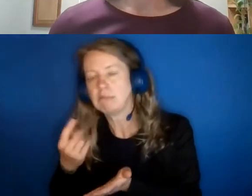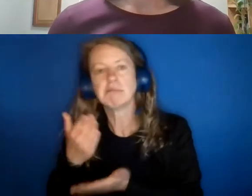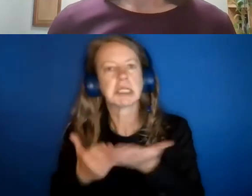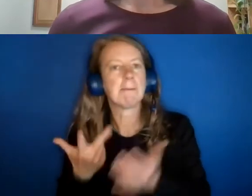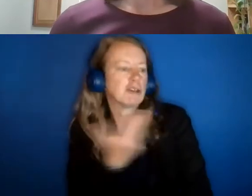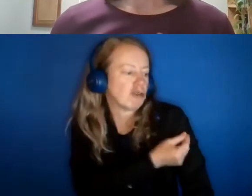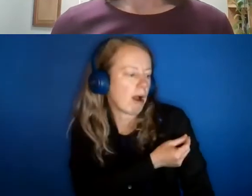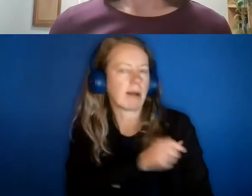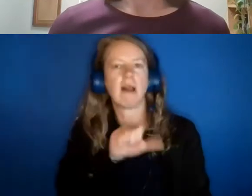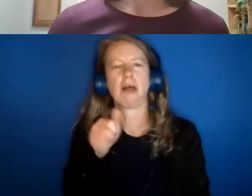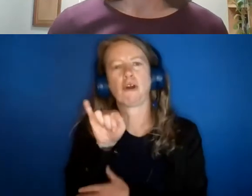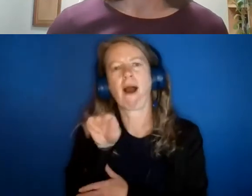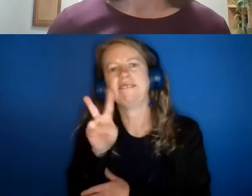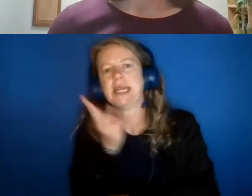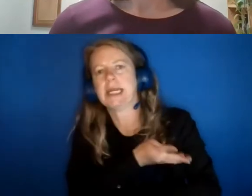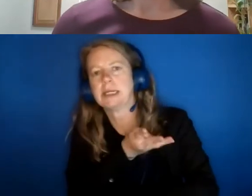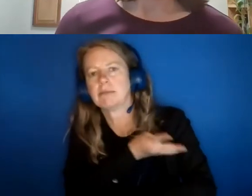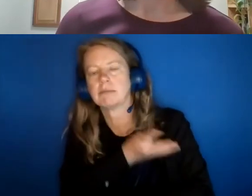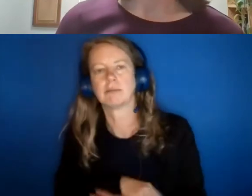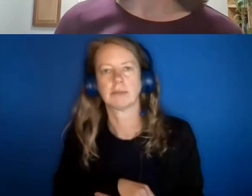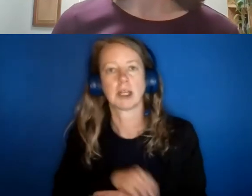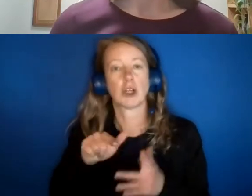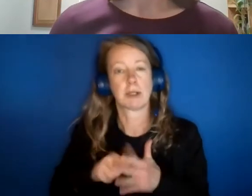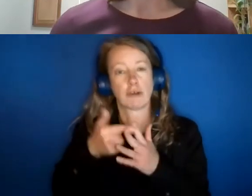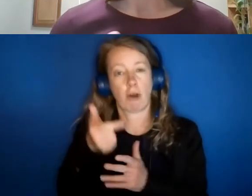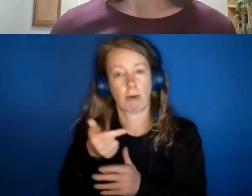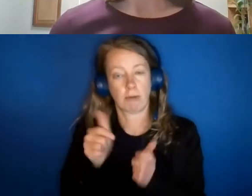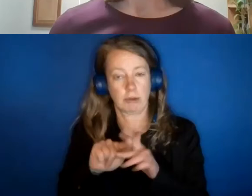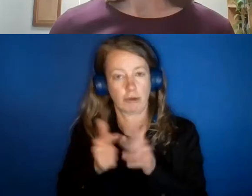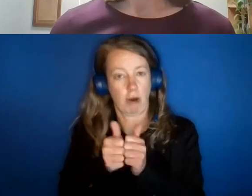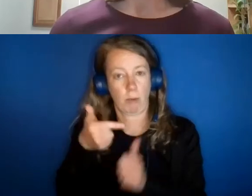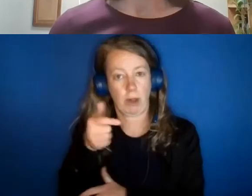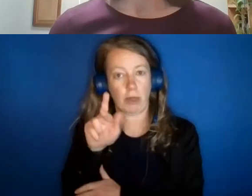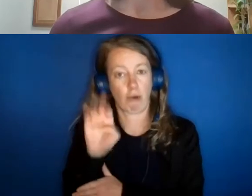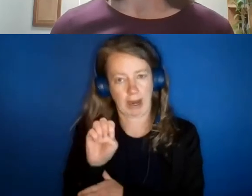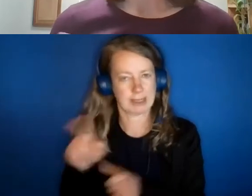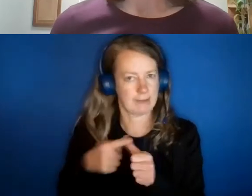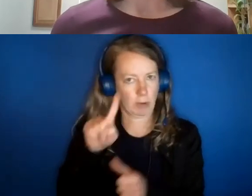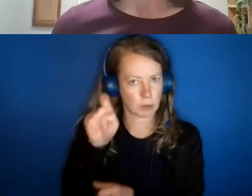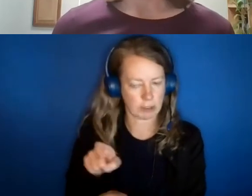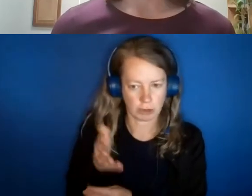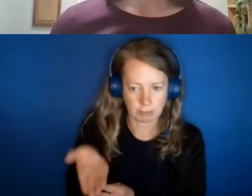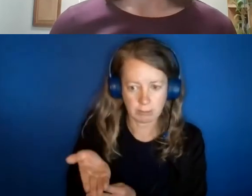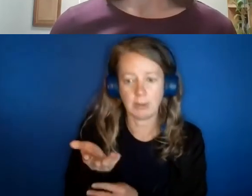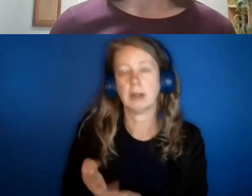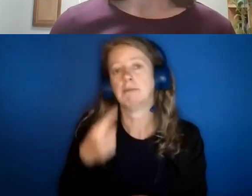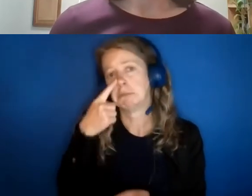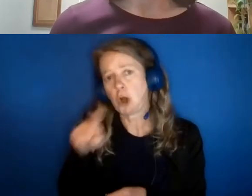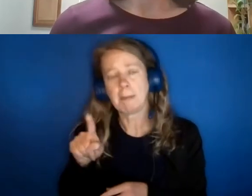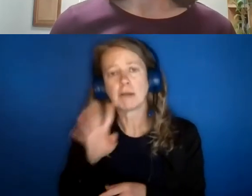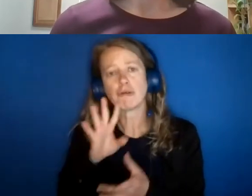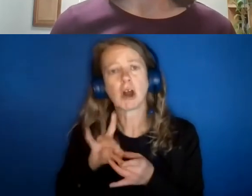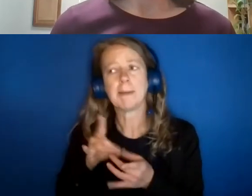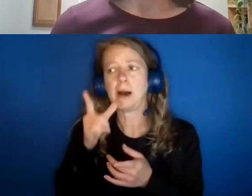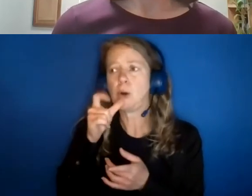IVs. So Grace, we're going to start with you for our first question. Can you talk a little bit about who in general is